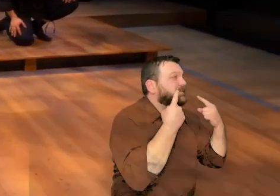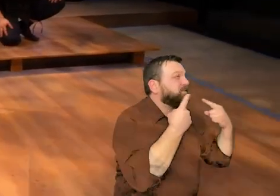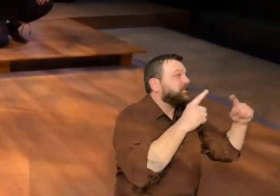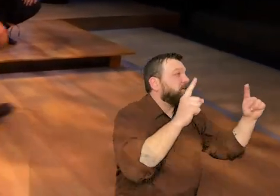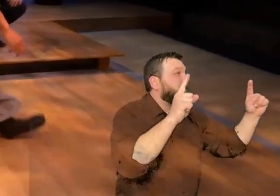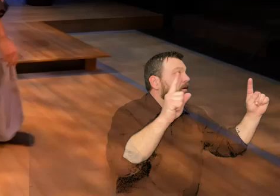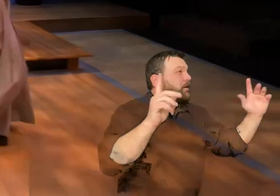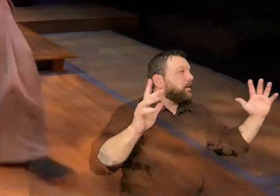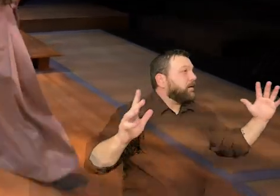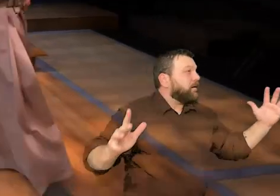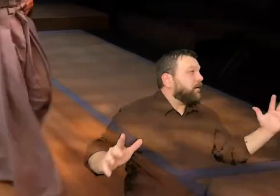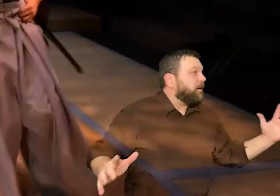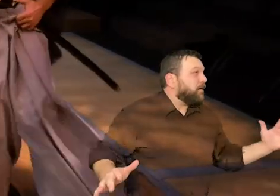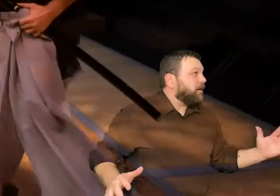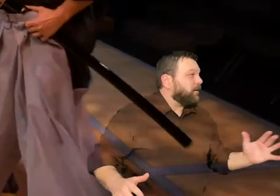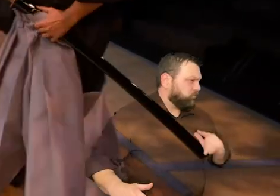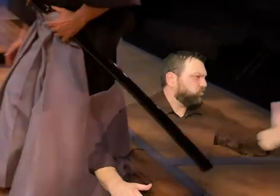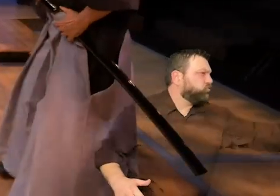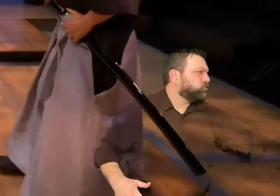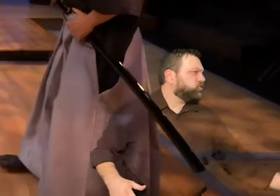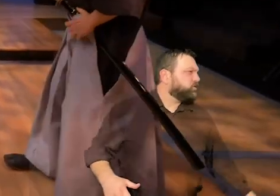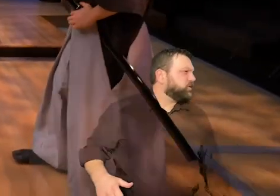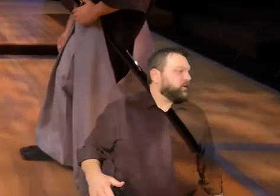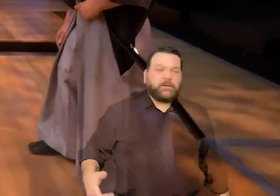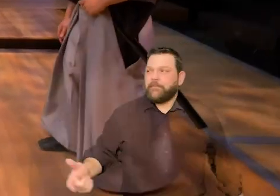dreams? Your turn.